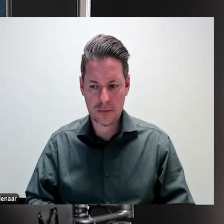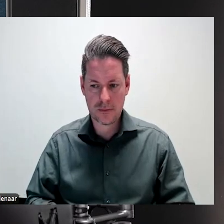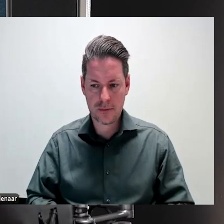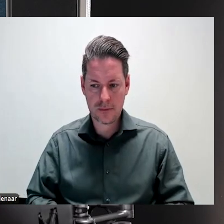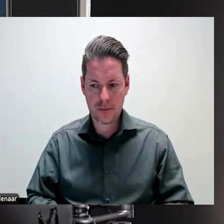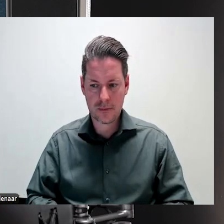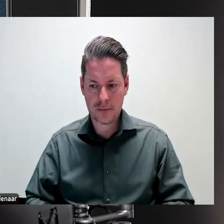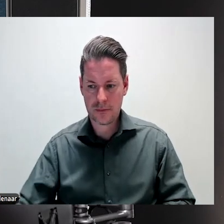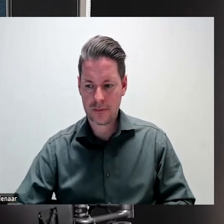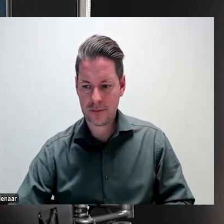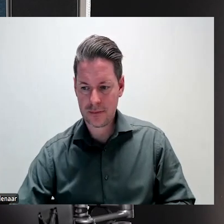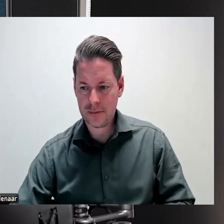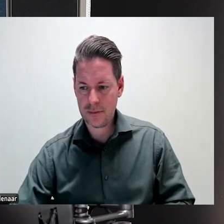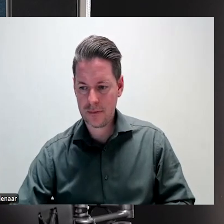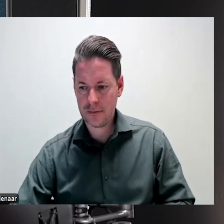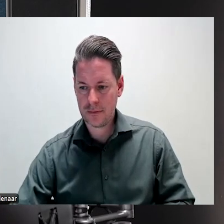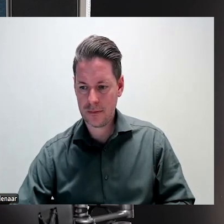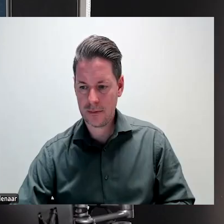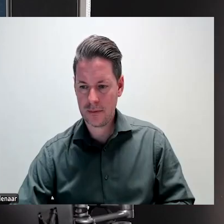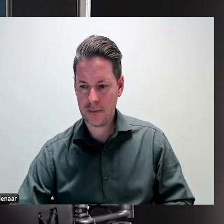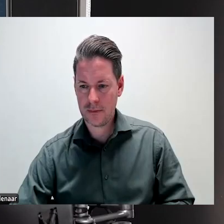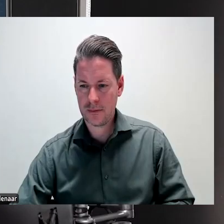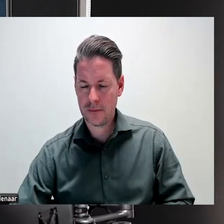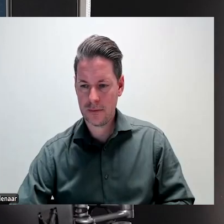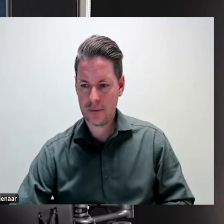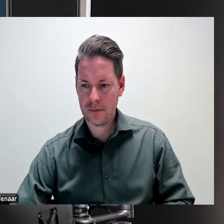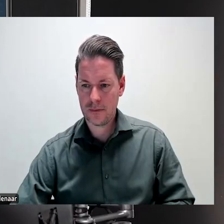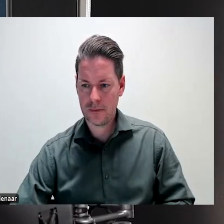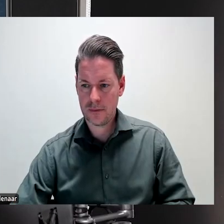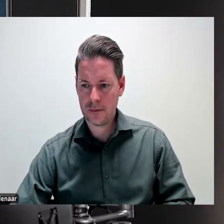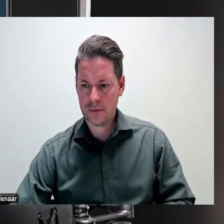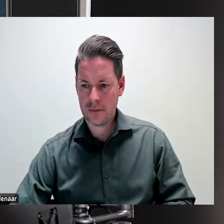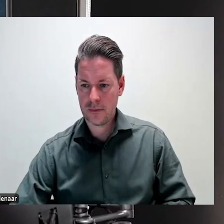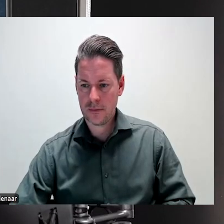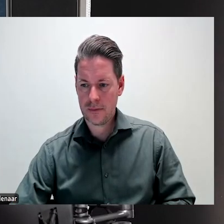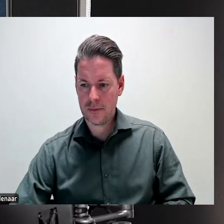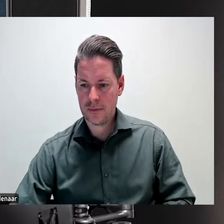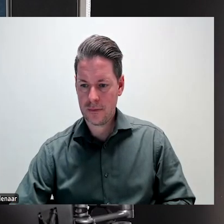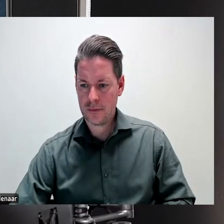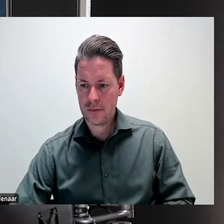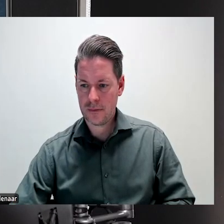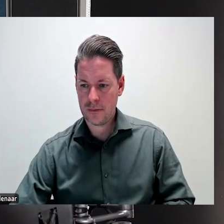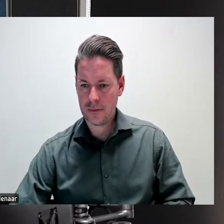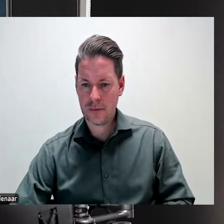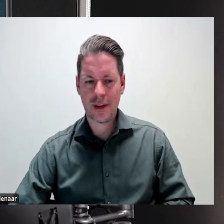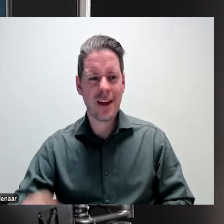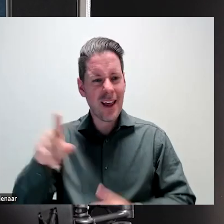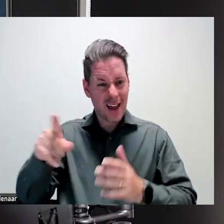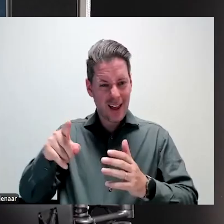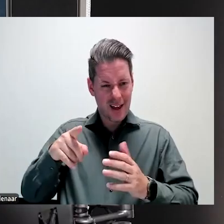you have superpowers. I wouldn't describe them as superpowers, but He's yes, I not do. wearing his cape today. I do